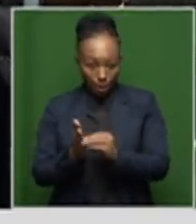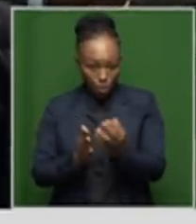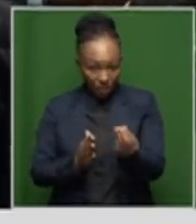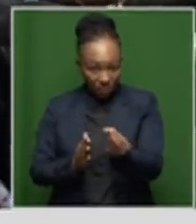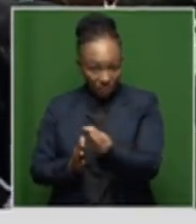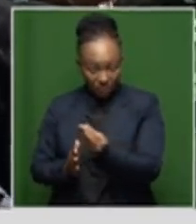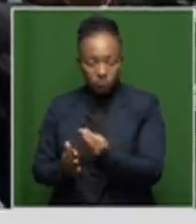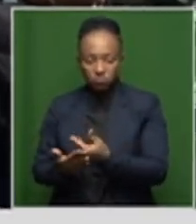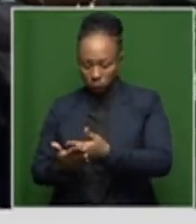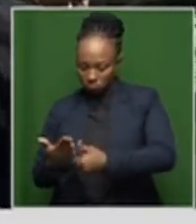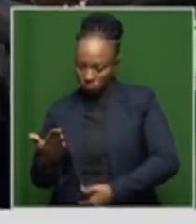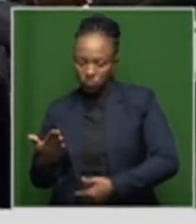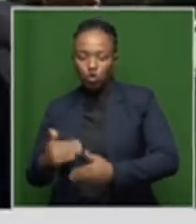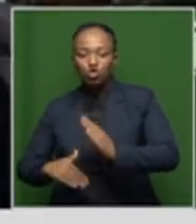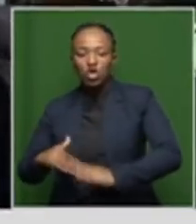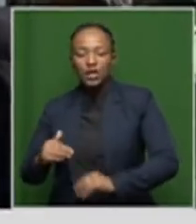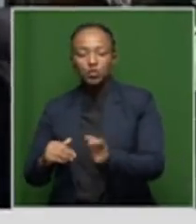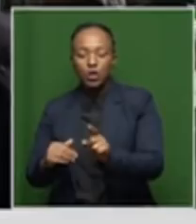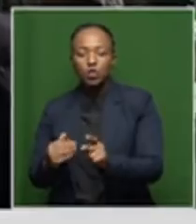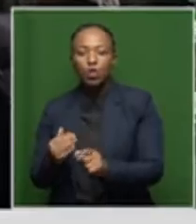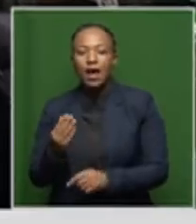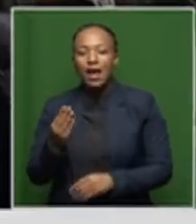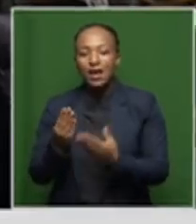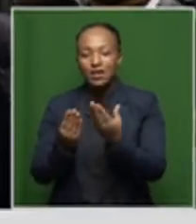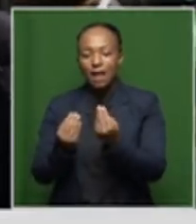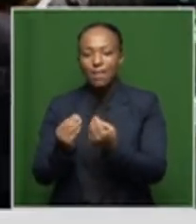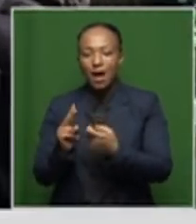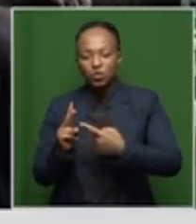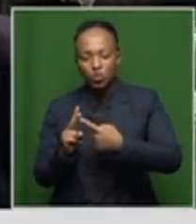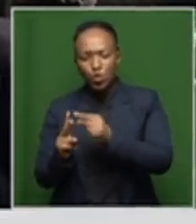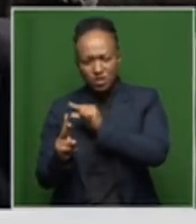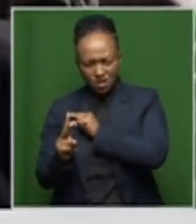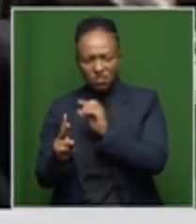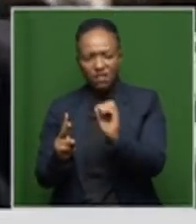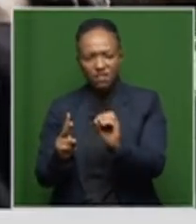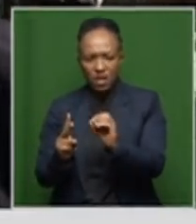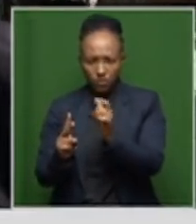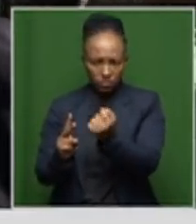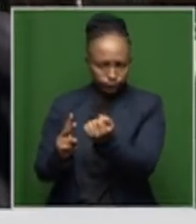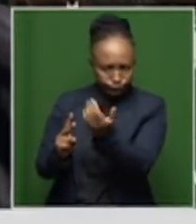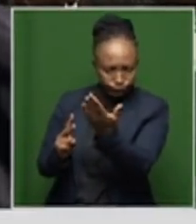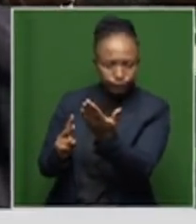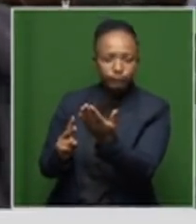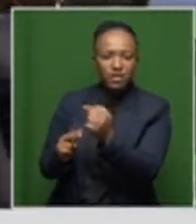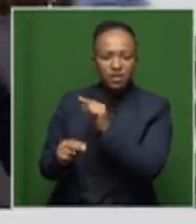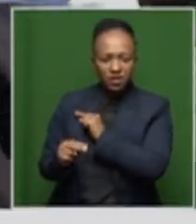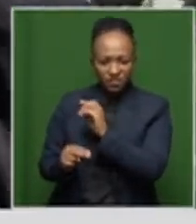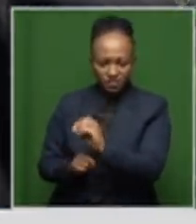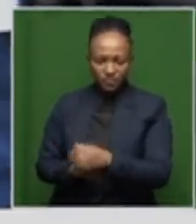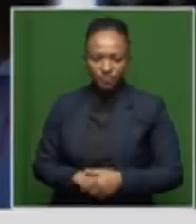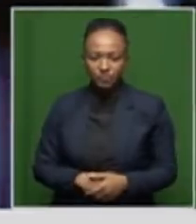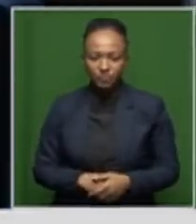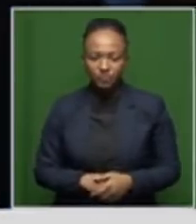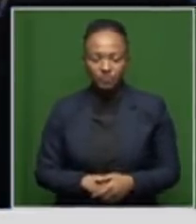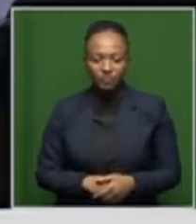the indictment, and we have no doubt that number 2 as well is guilty of the charges that we have put before them. Mr. Ngwema, we are just going